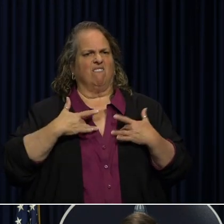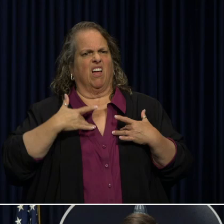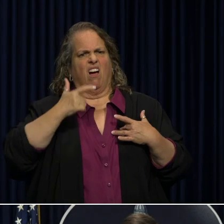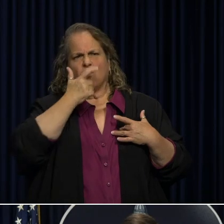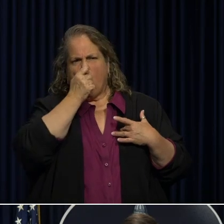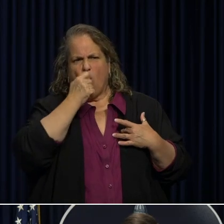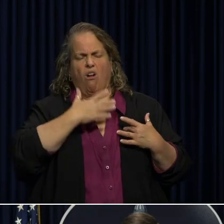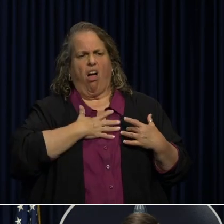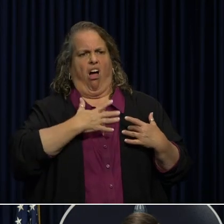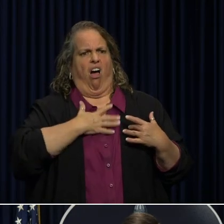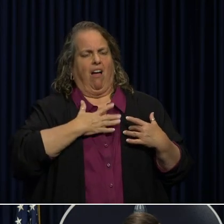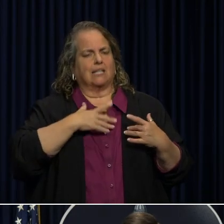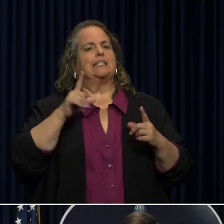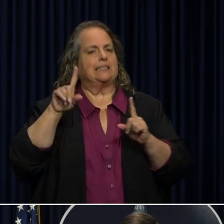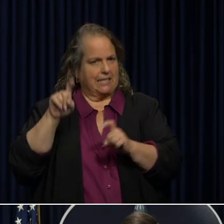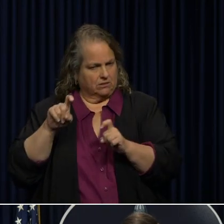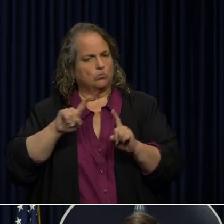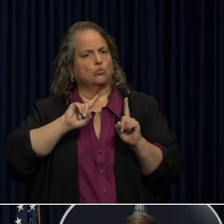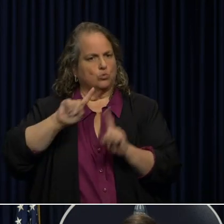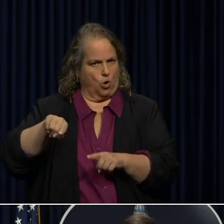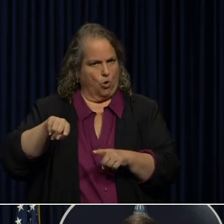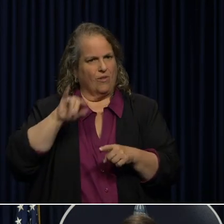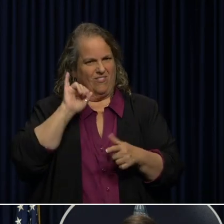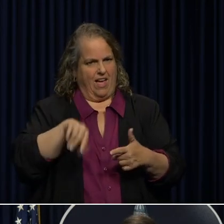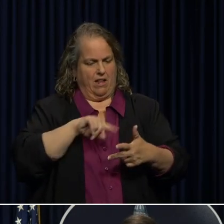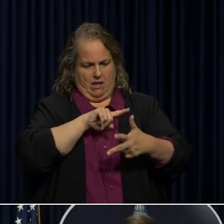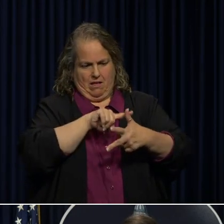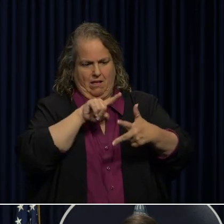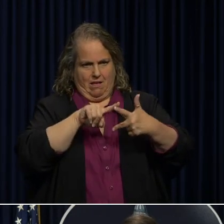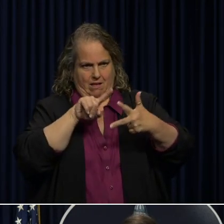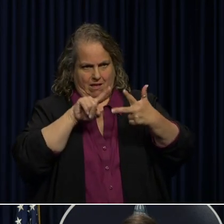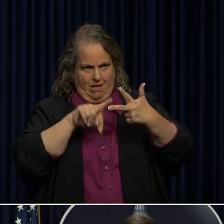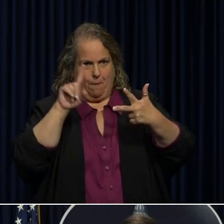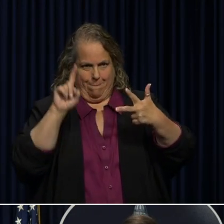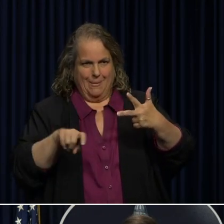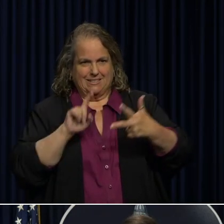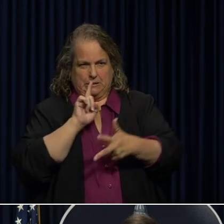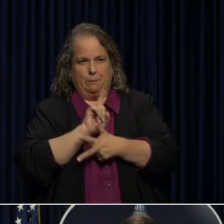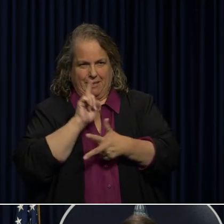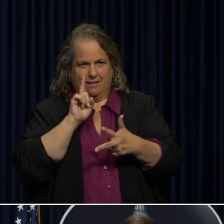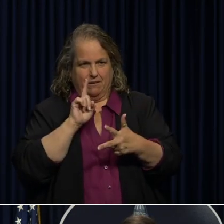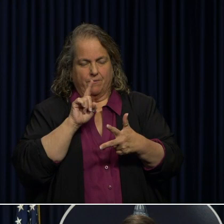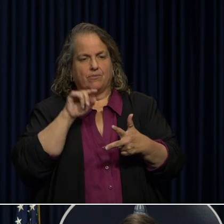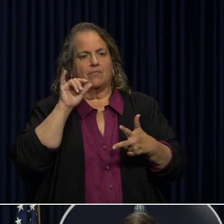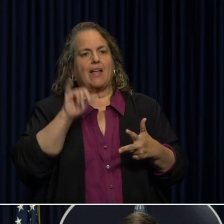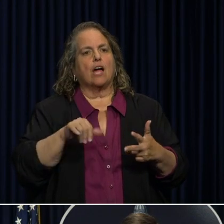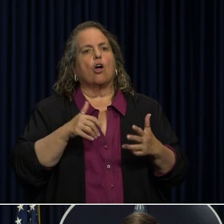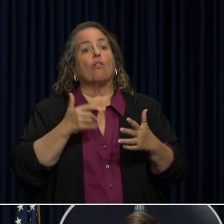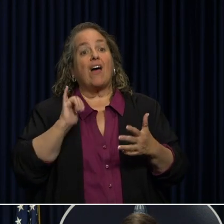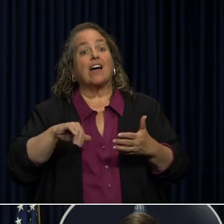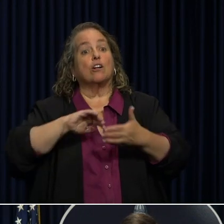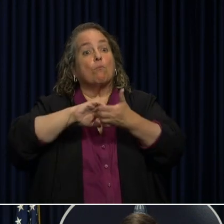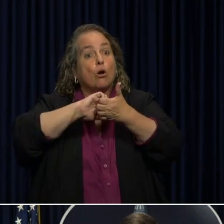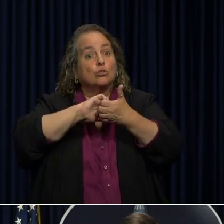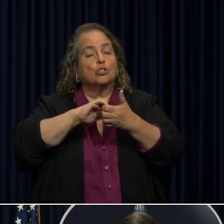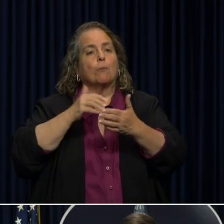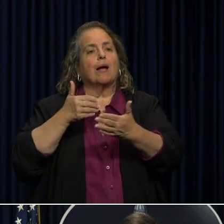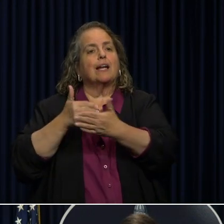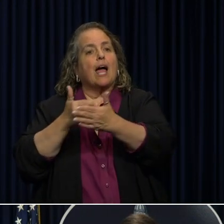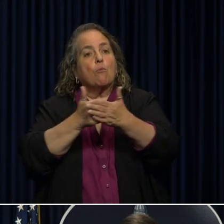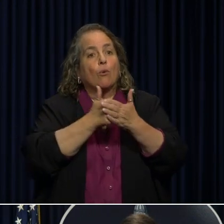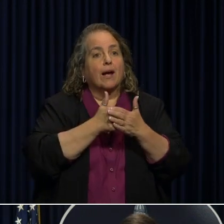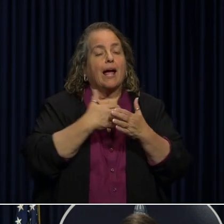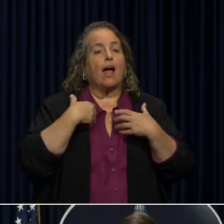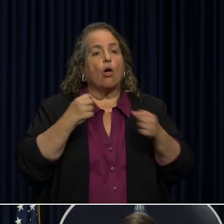make sure they meet that criteria. This is a partnership with neighboring health departments, including the Pennyroyal District Health